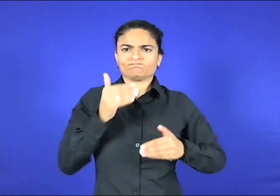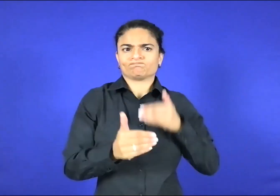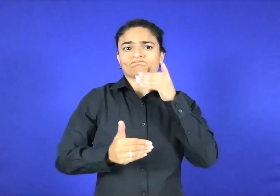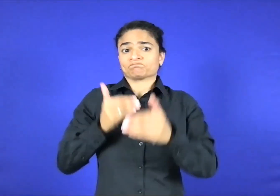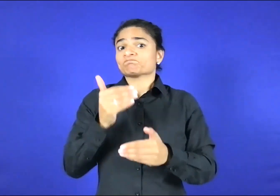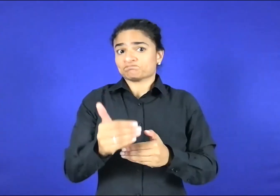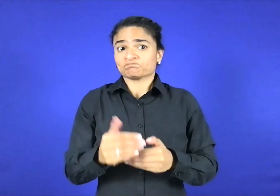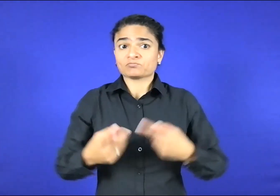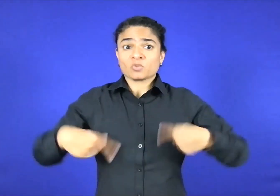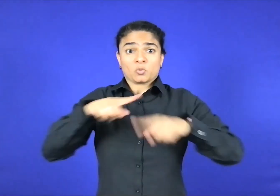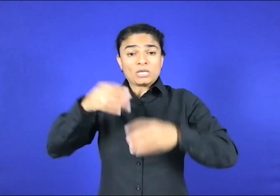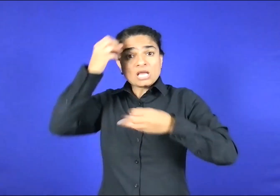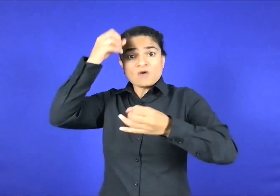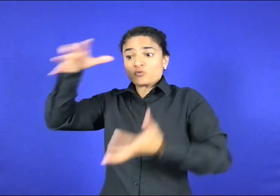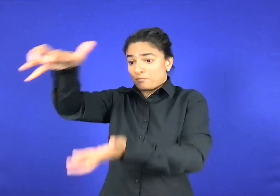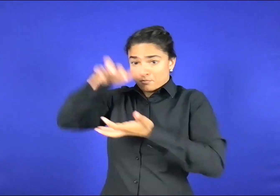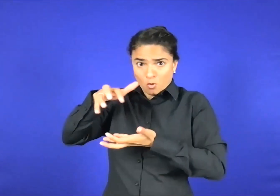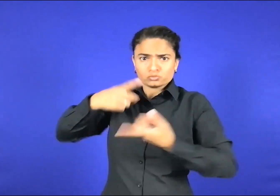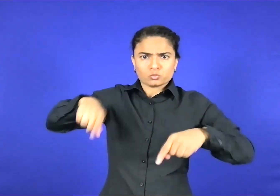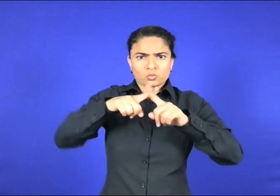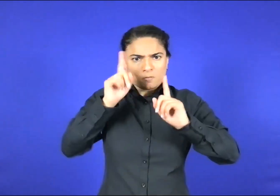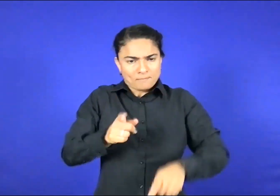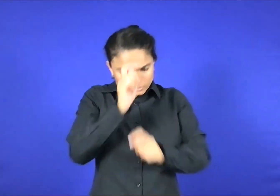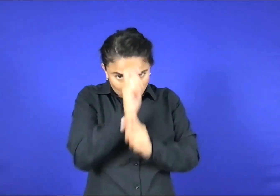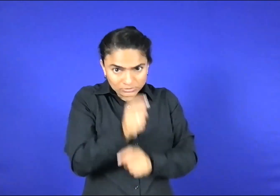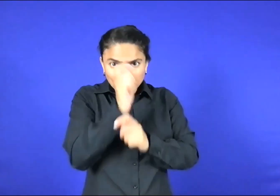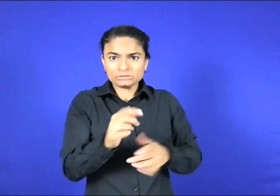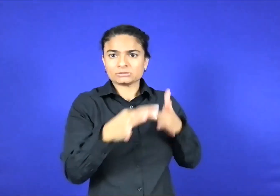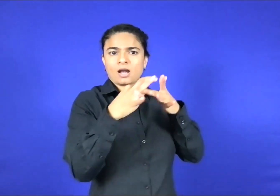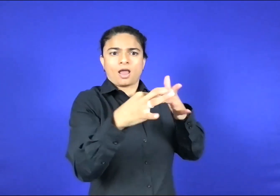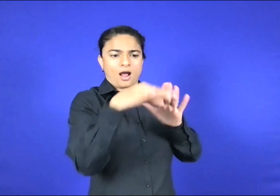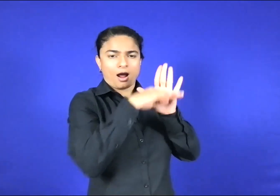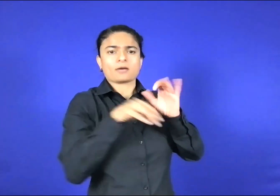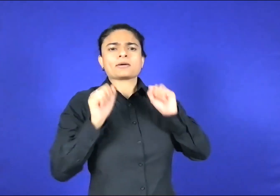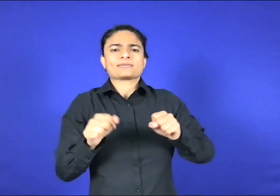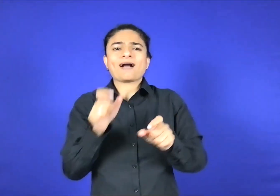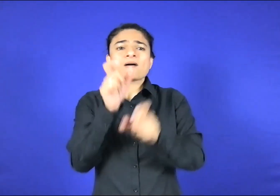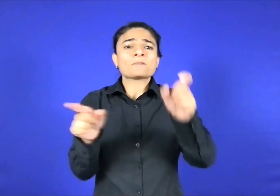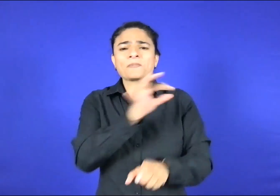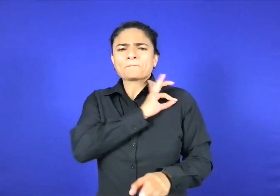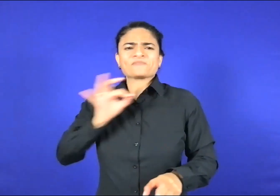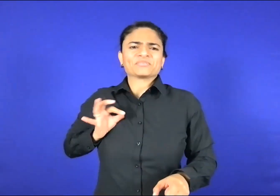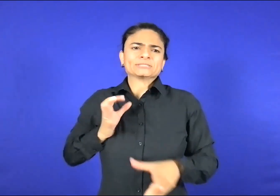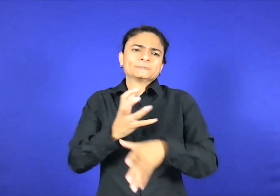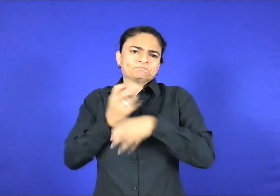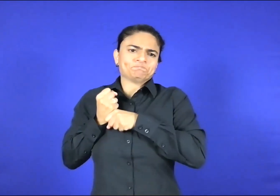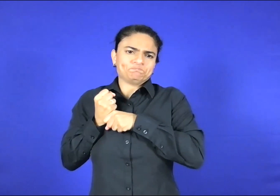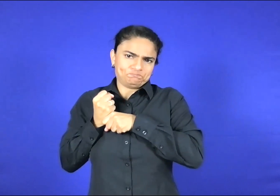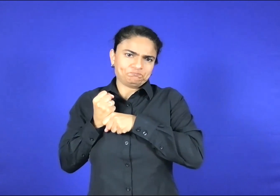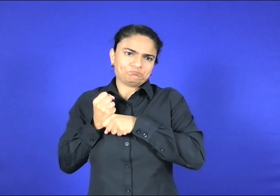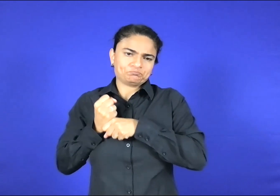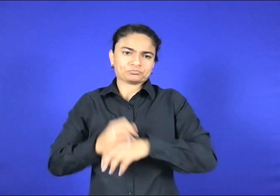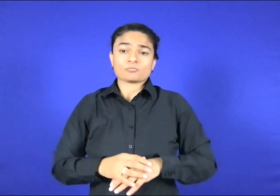Thank you, Mr. Lizardo, for addressing that question. There's one question for Mr.